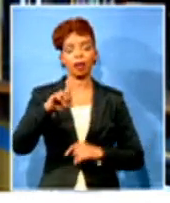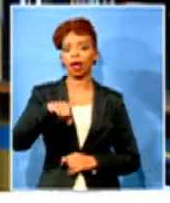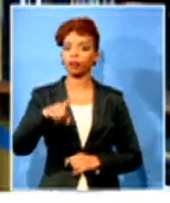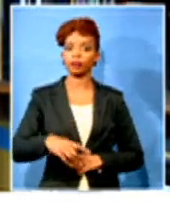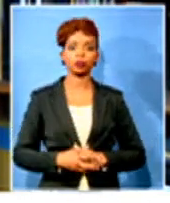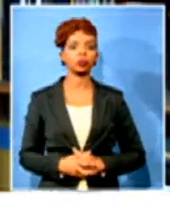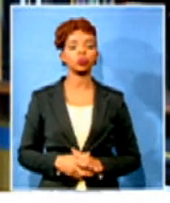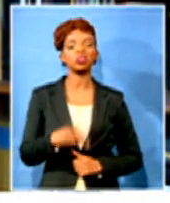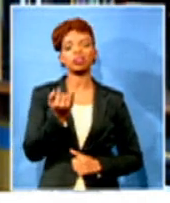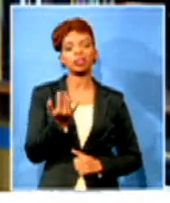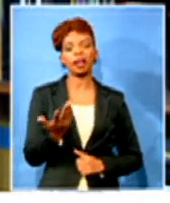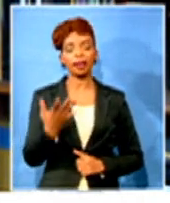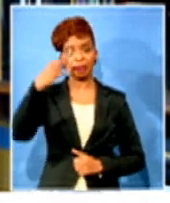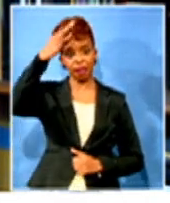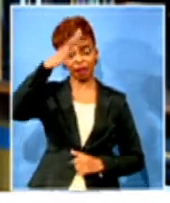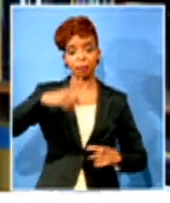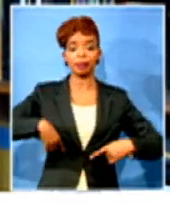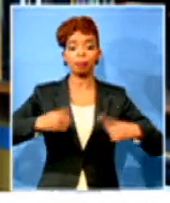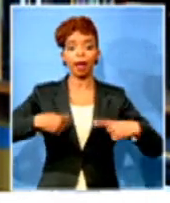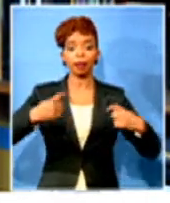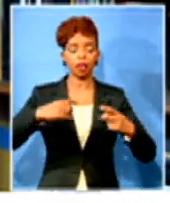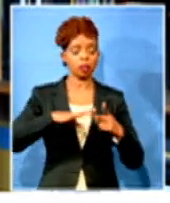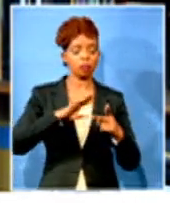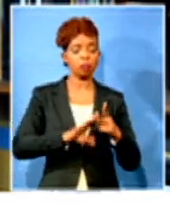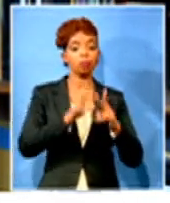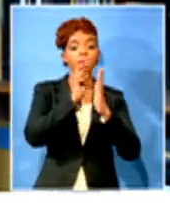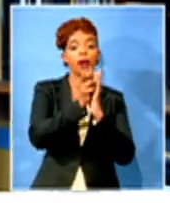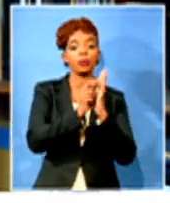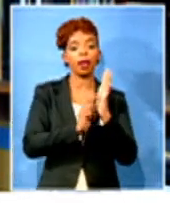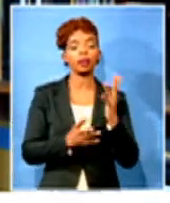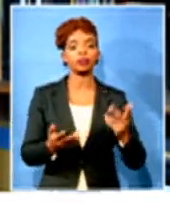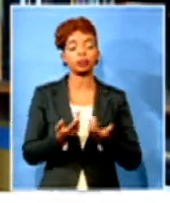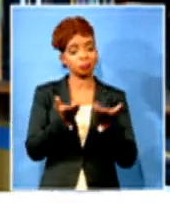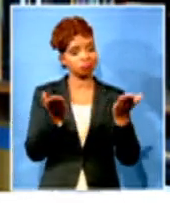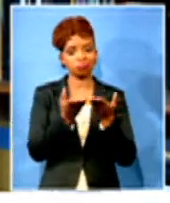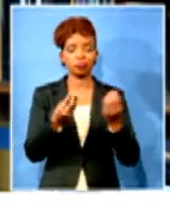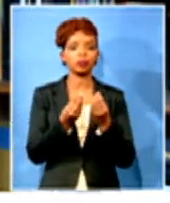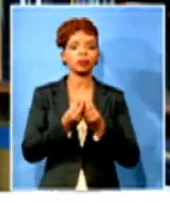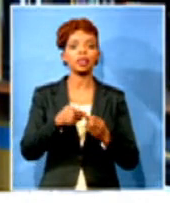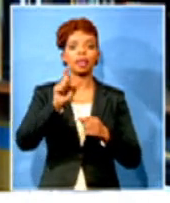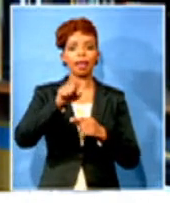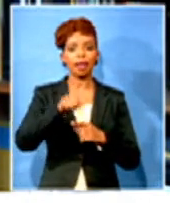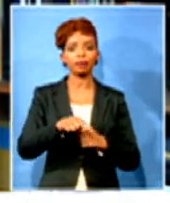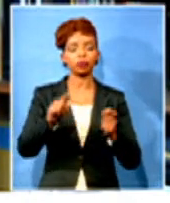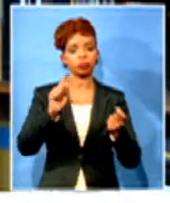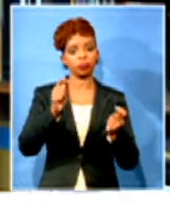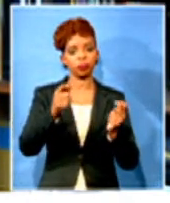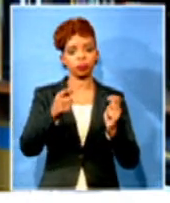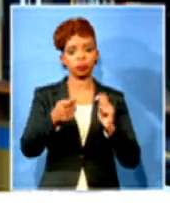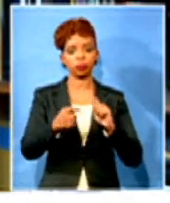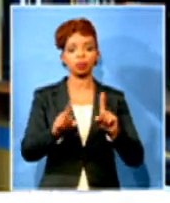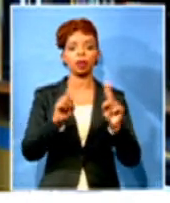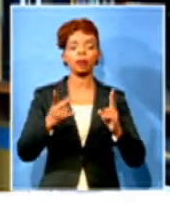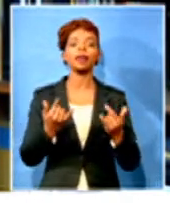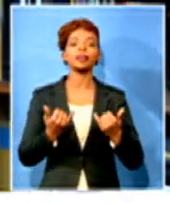government regulations, all those things will have to be addressed. Otherwise, we're going back into a very low growth cycle.